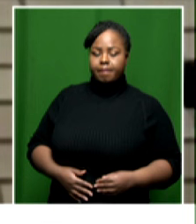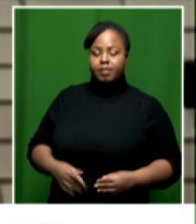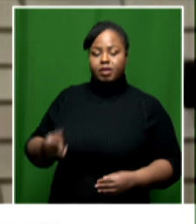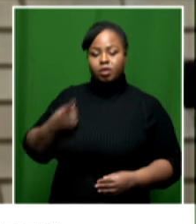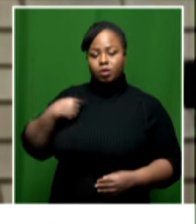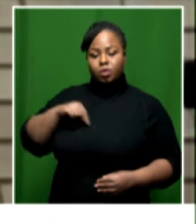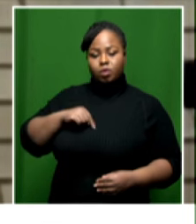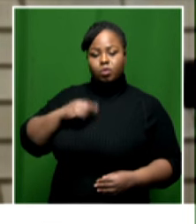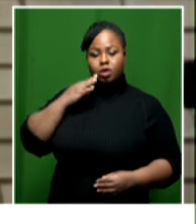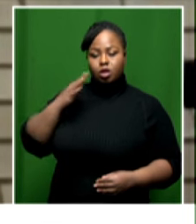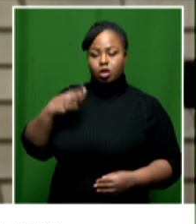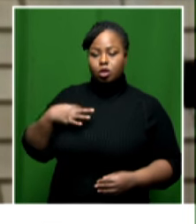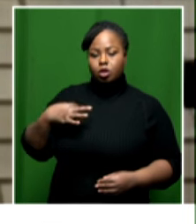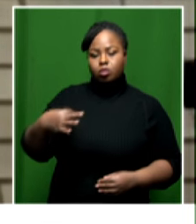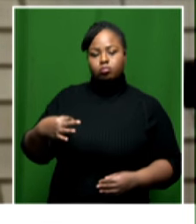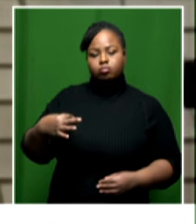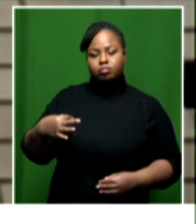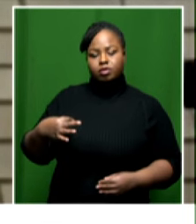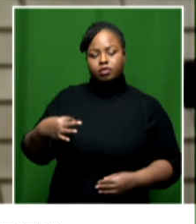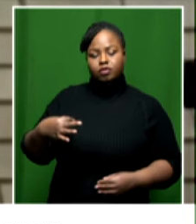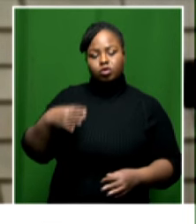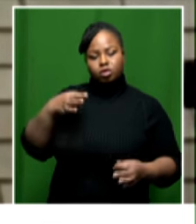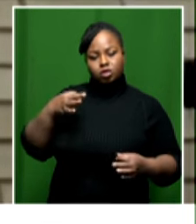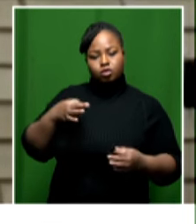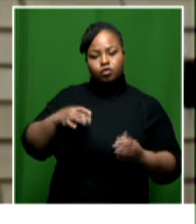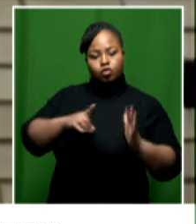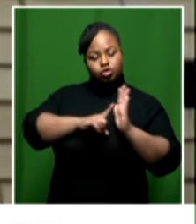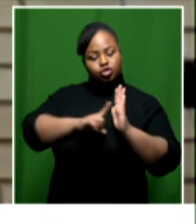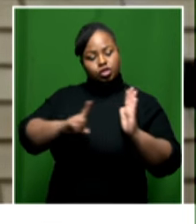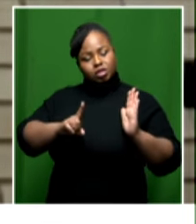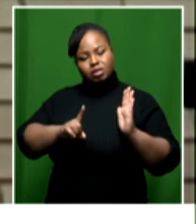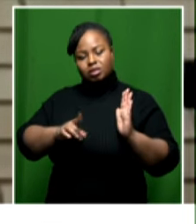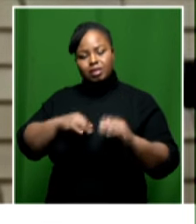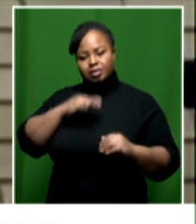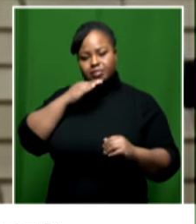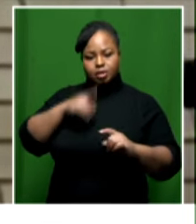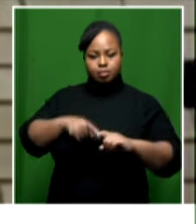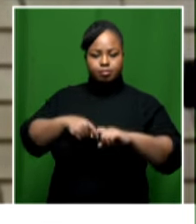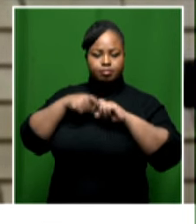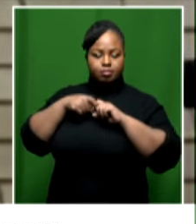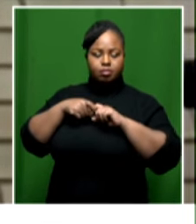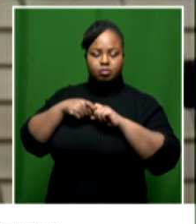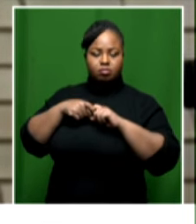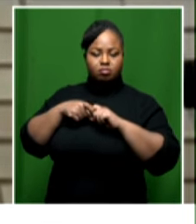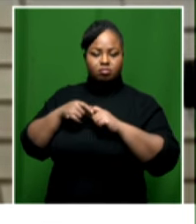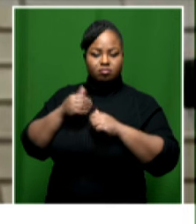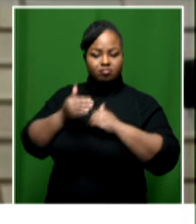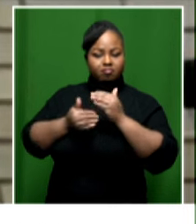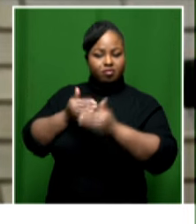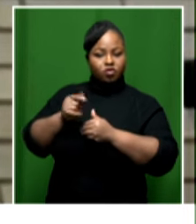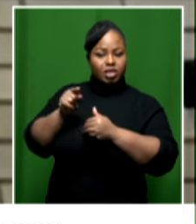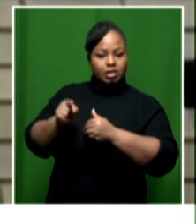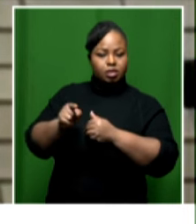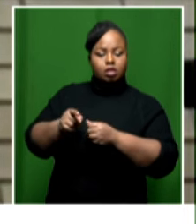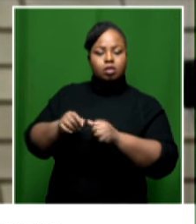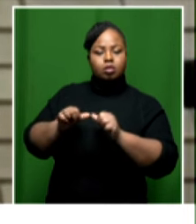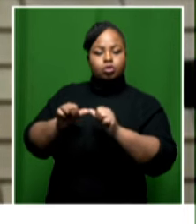for rescission does not automatically suspend the operation of the underlying